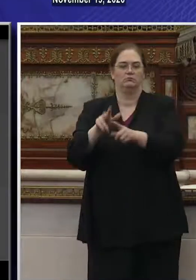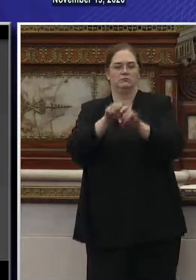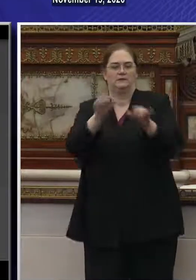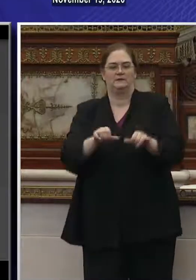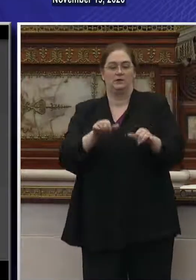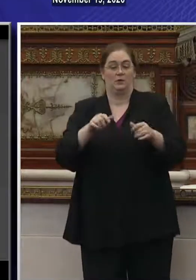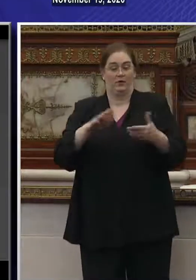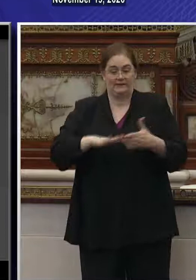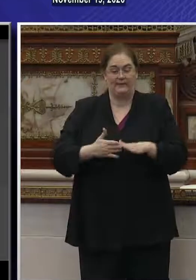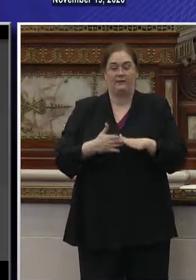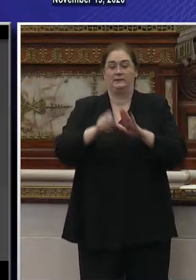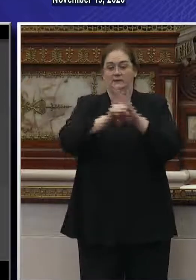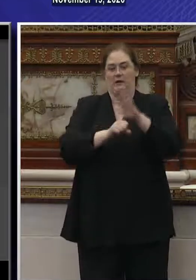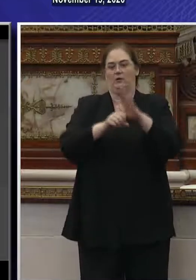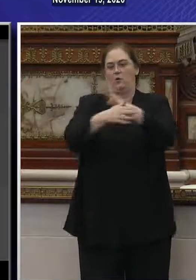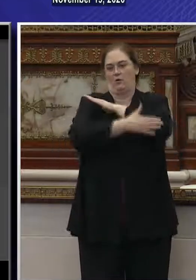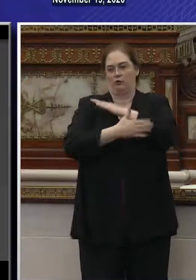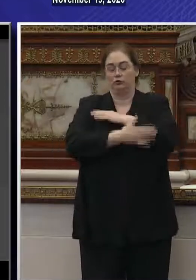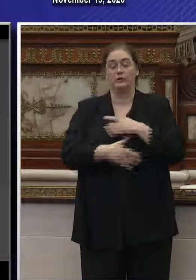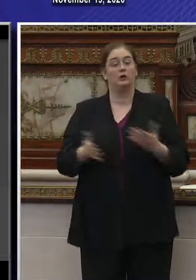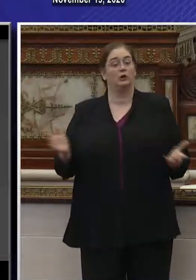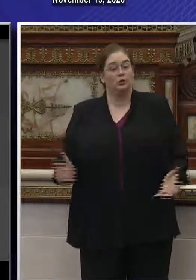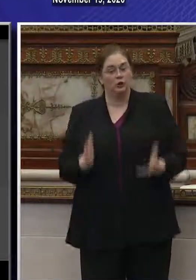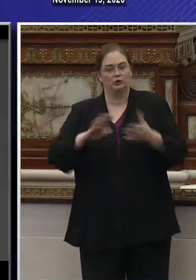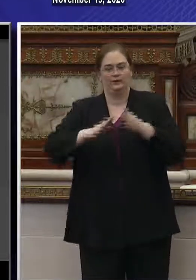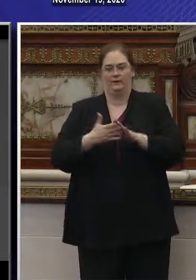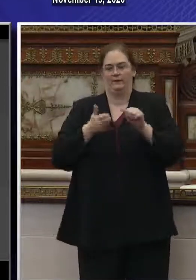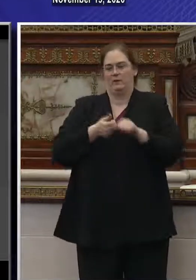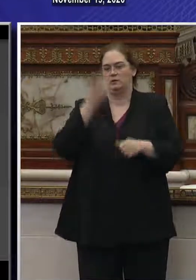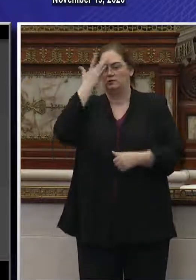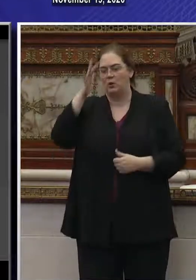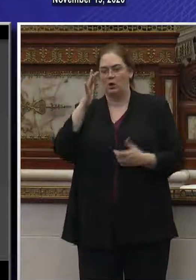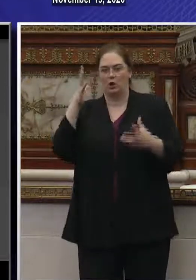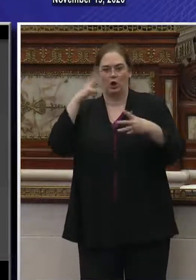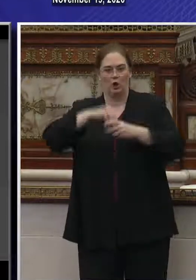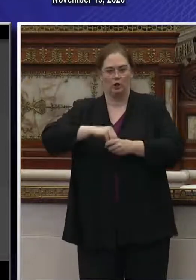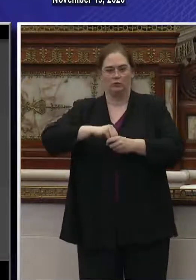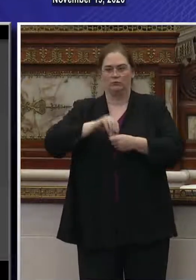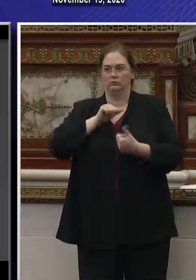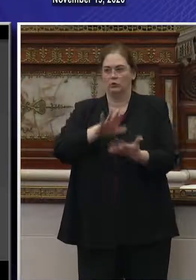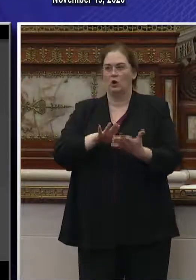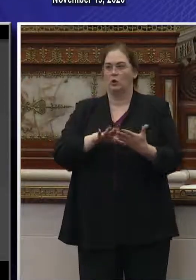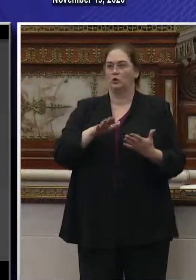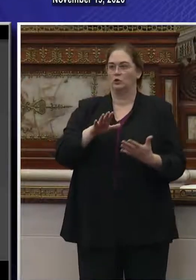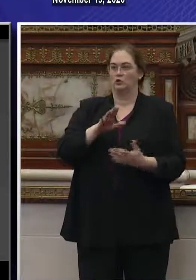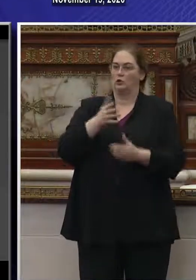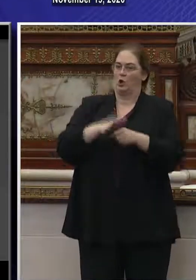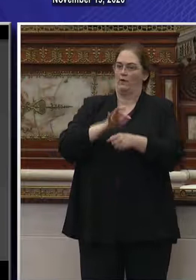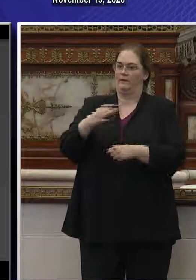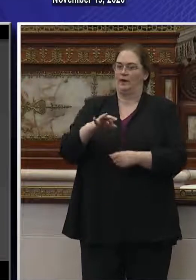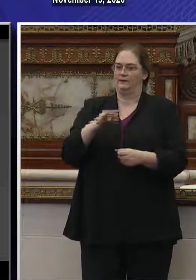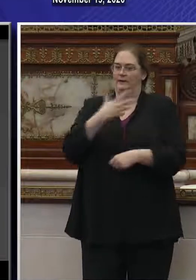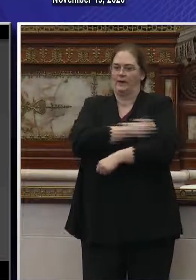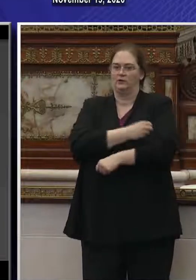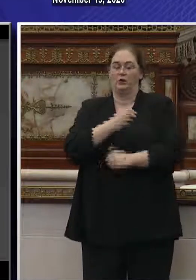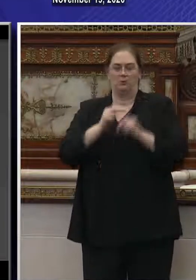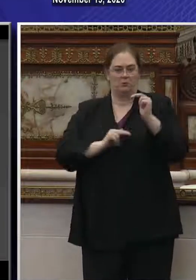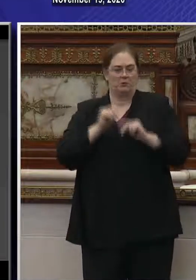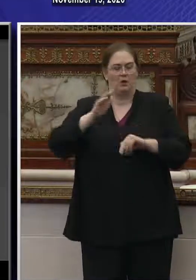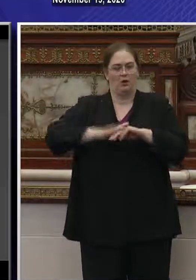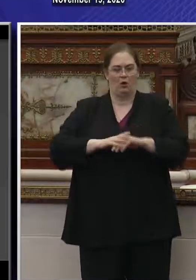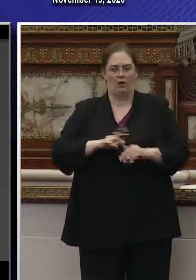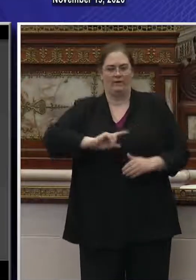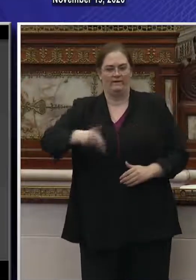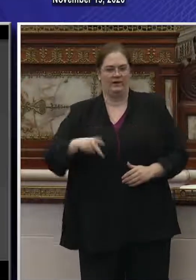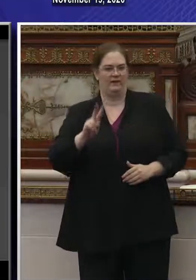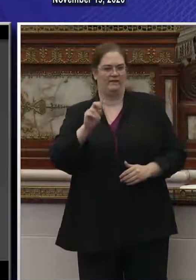state, and the country. Thus, I strongly encourage the city to follow a smart, creative, and inclusive approach to COVID-19 vaccination, building upon the